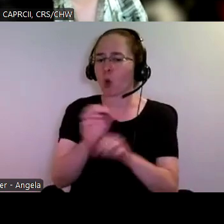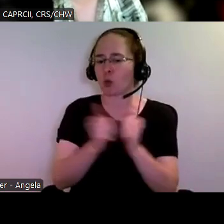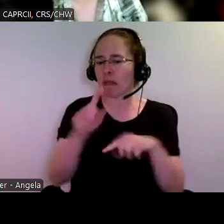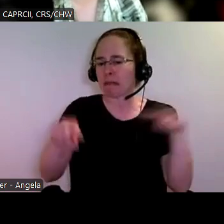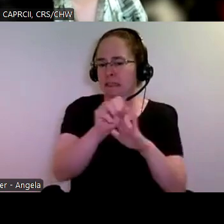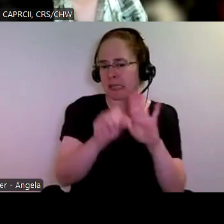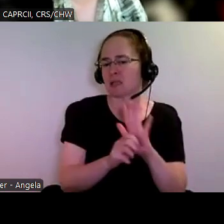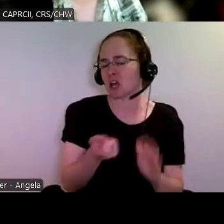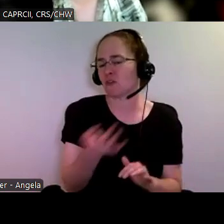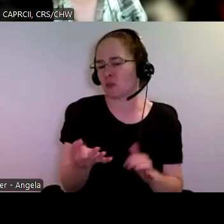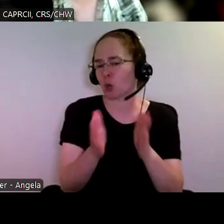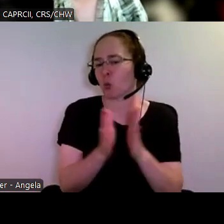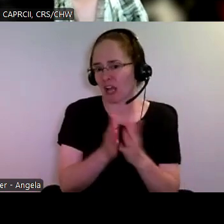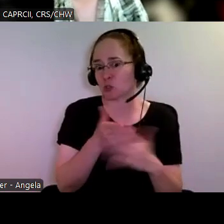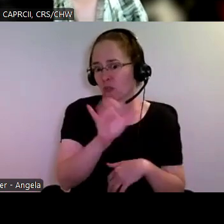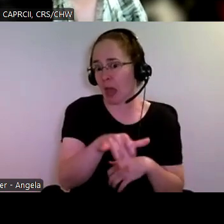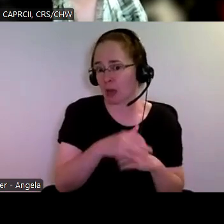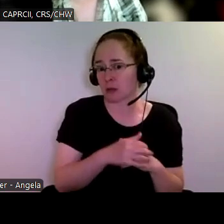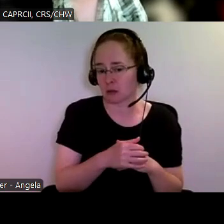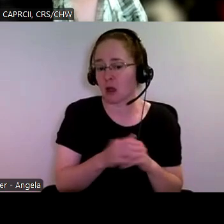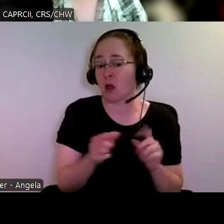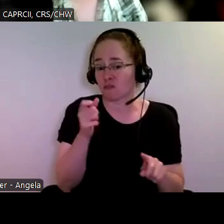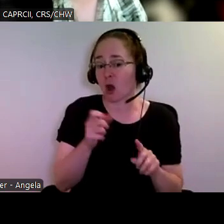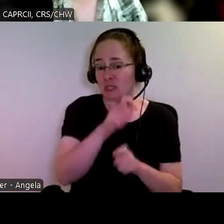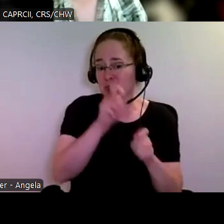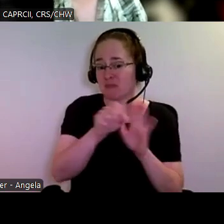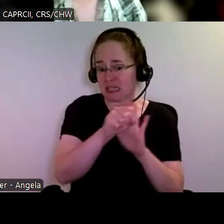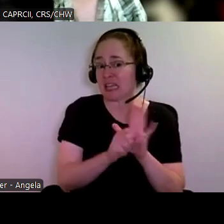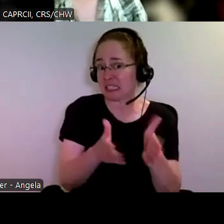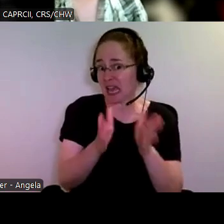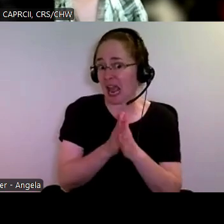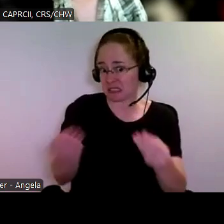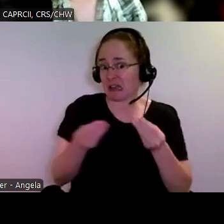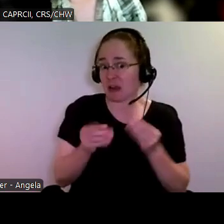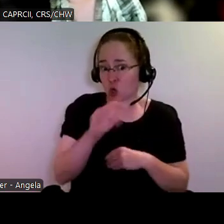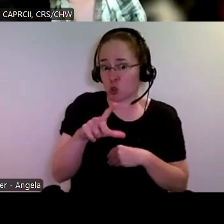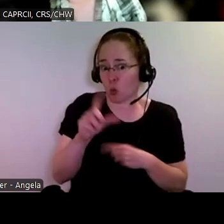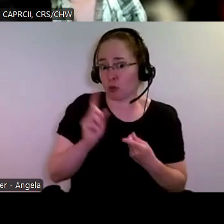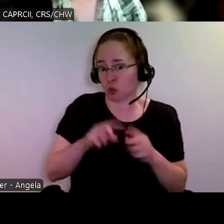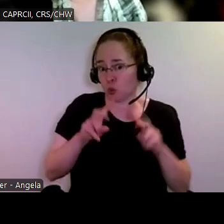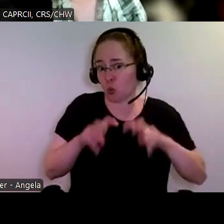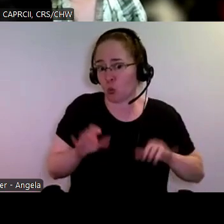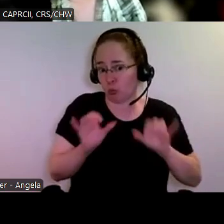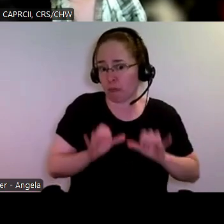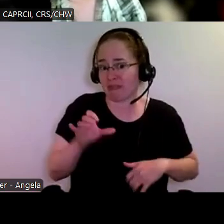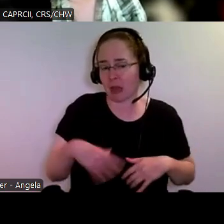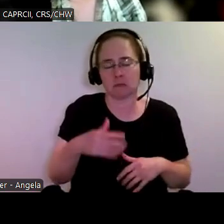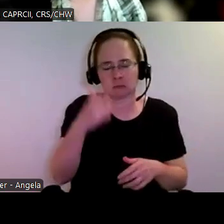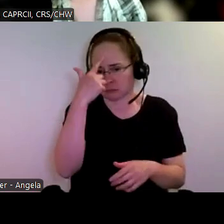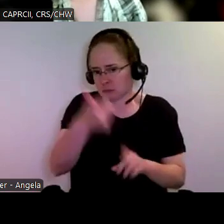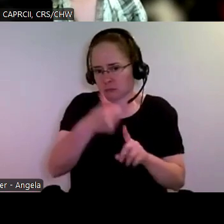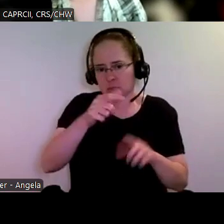had a couple requests come in through there from states asking for a tool so they can look at that. So each state is